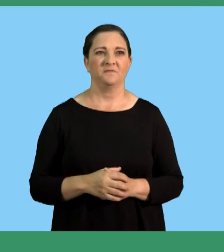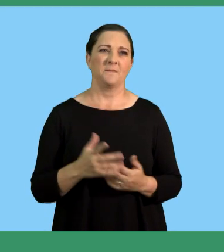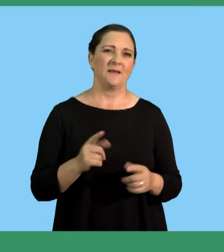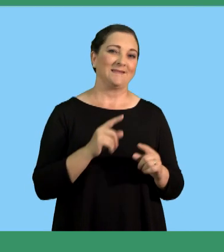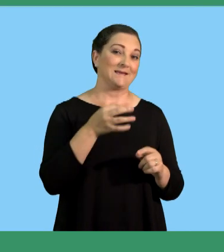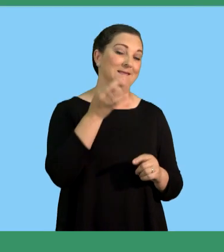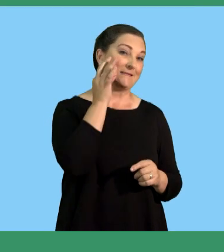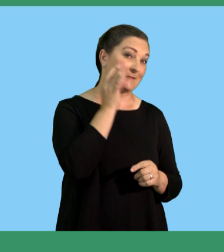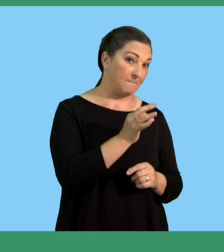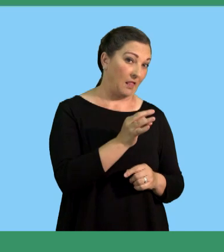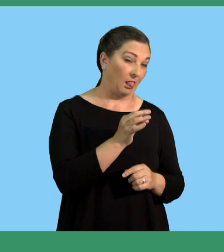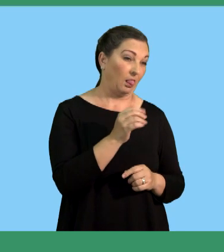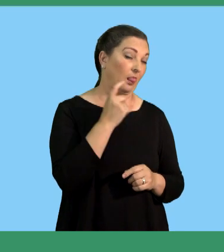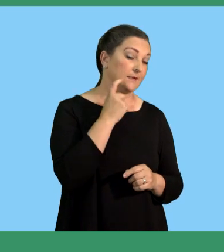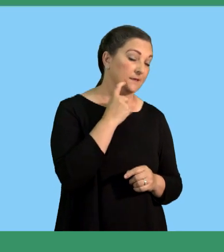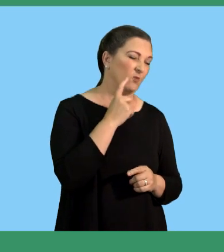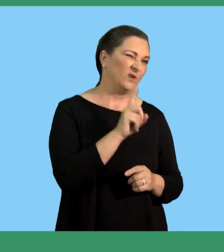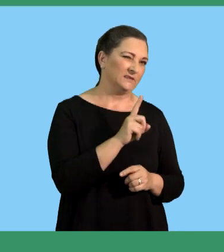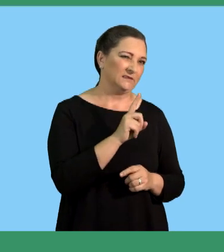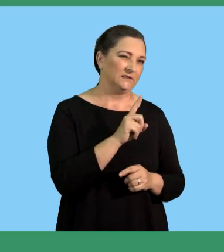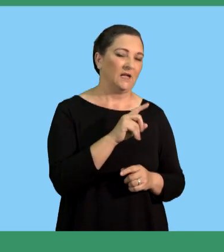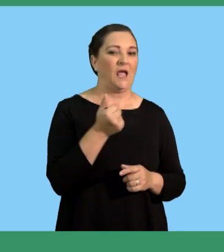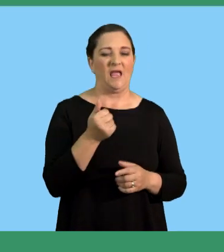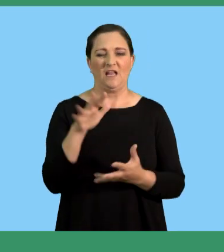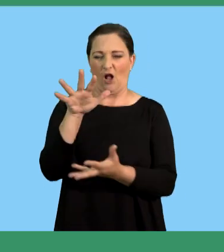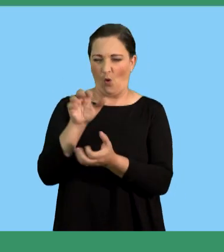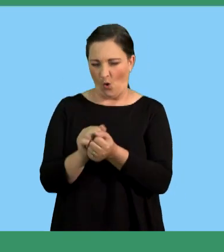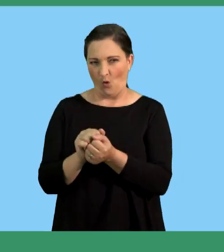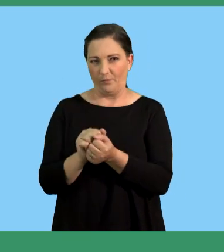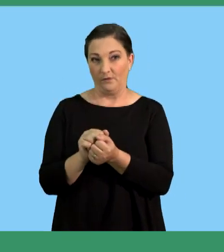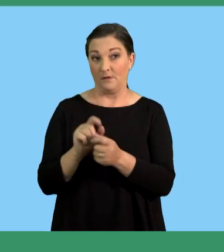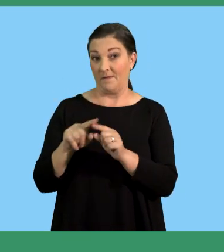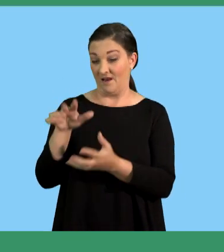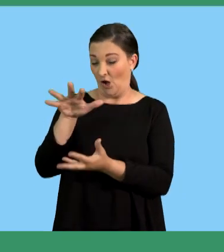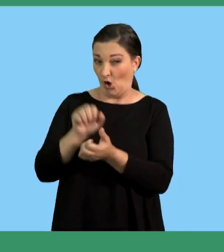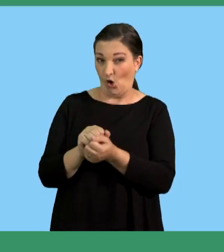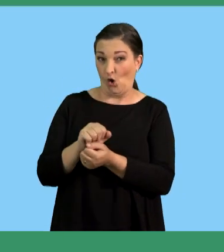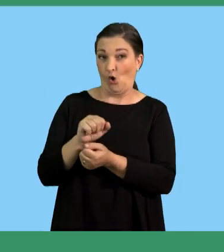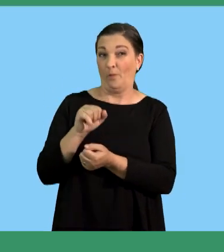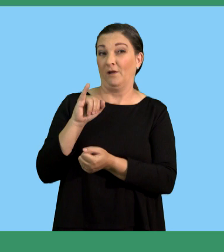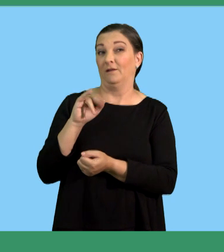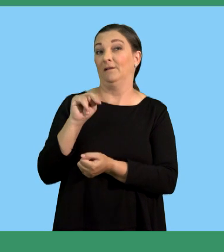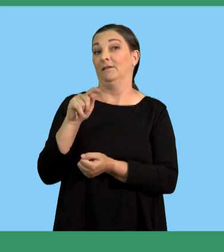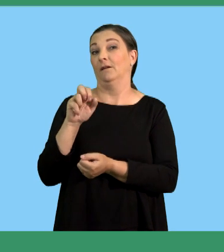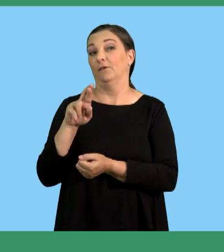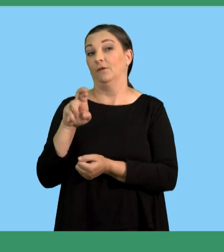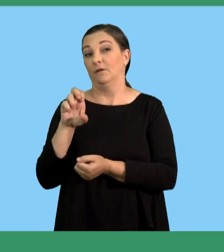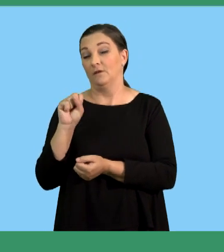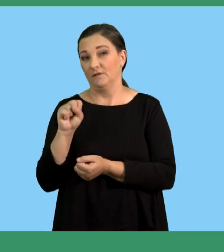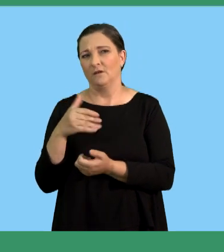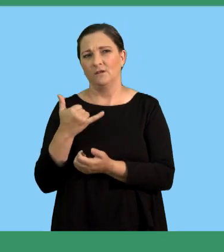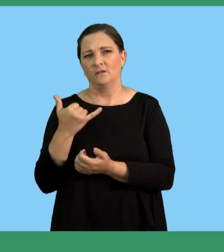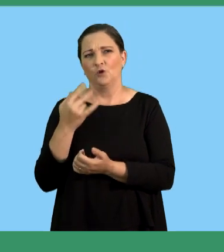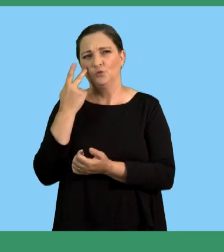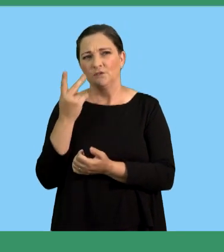is the difference between simple and compound interest? Compound interest. Interest is earned on the original amount invested